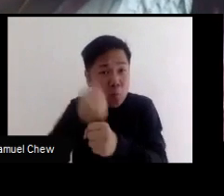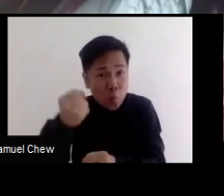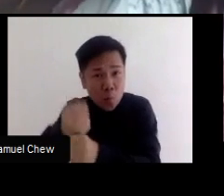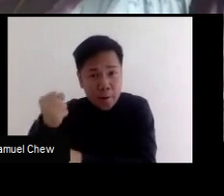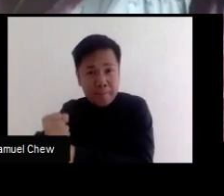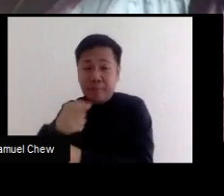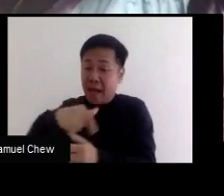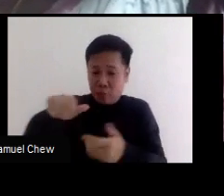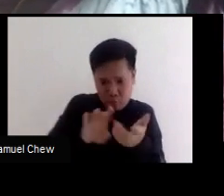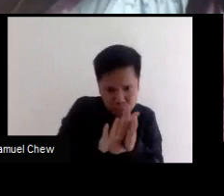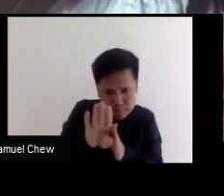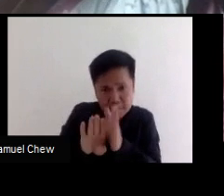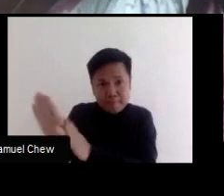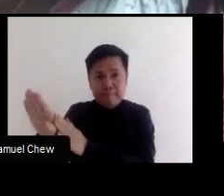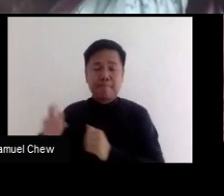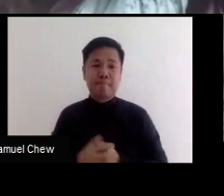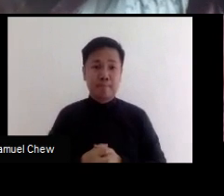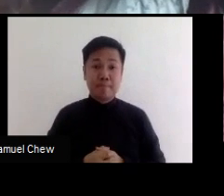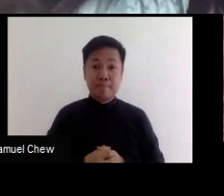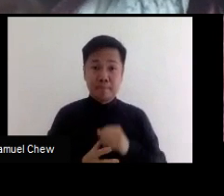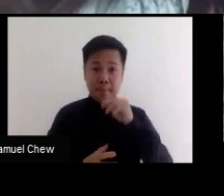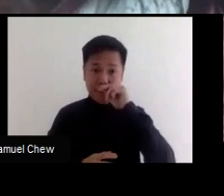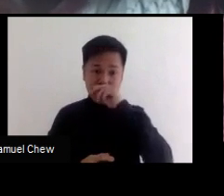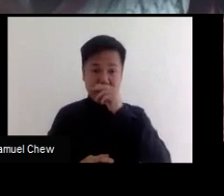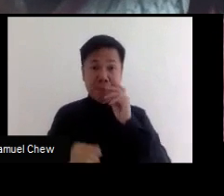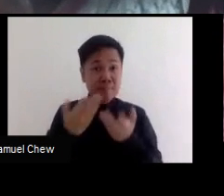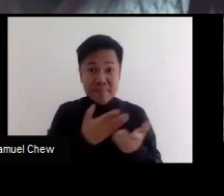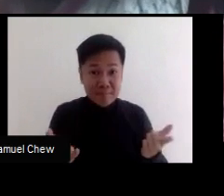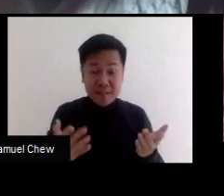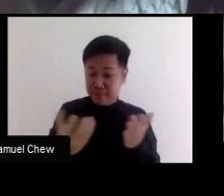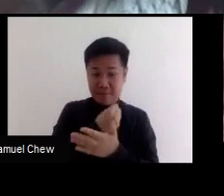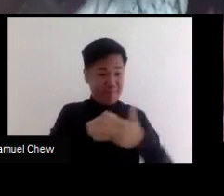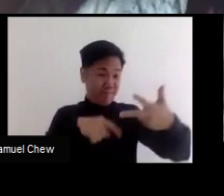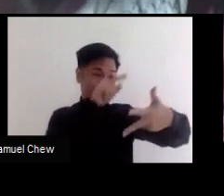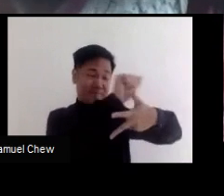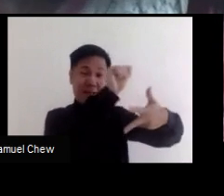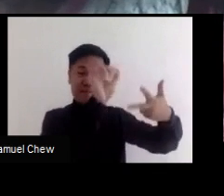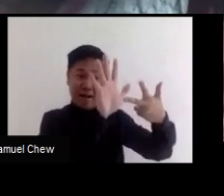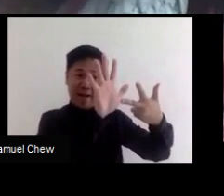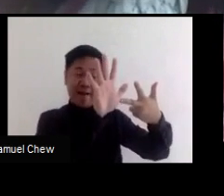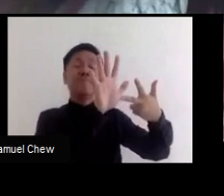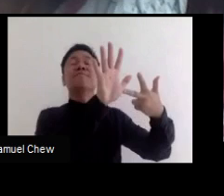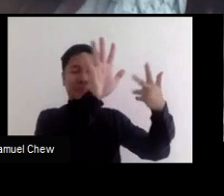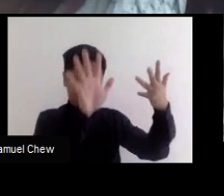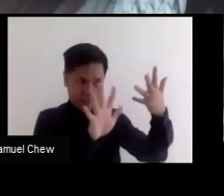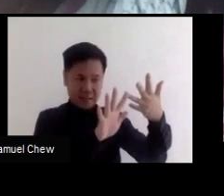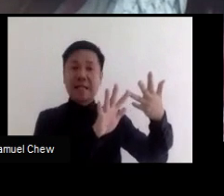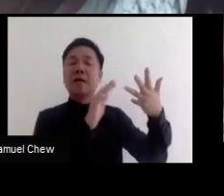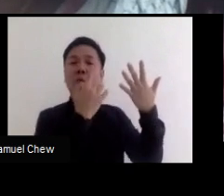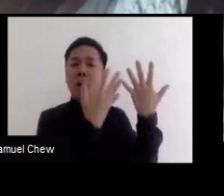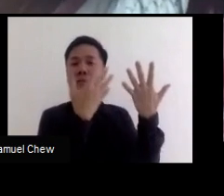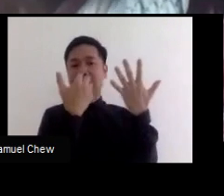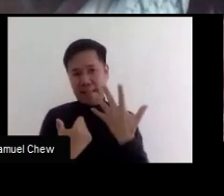development. These are aligned with goals 5, 11, and 16. To address the challenges, we